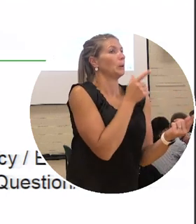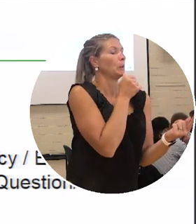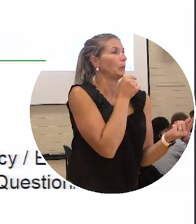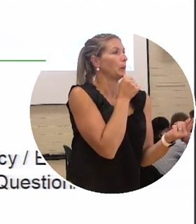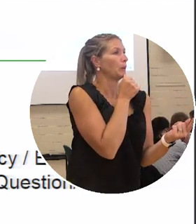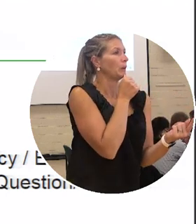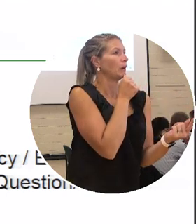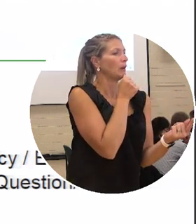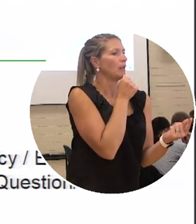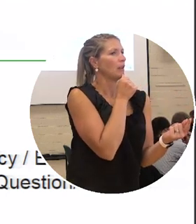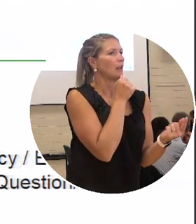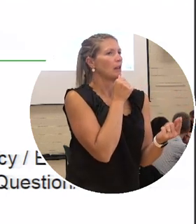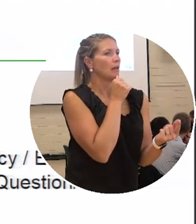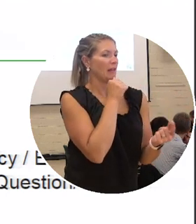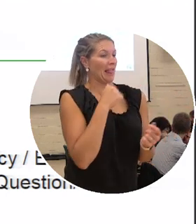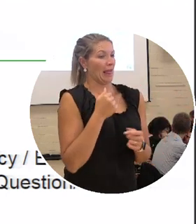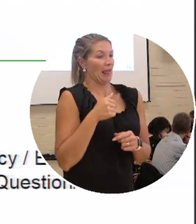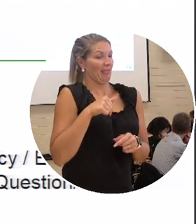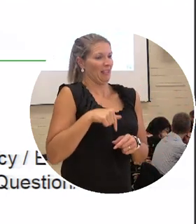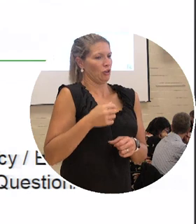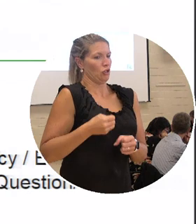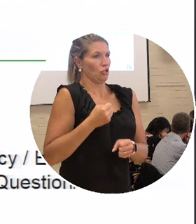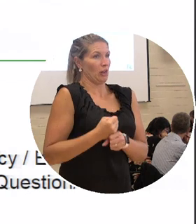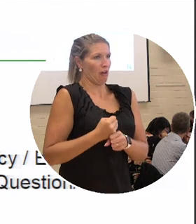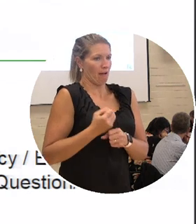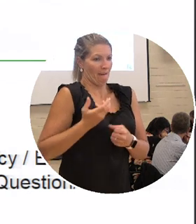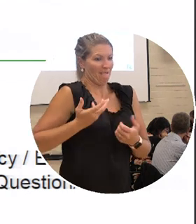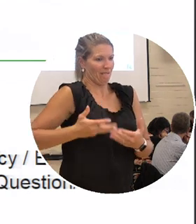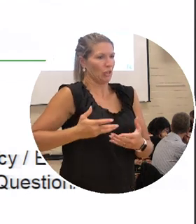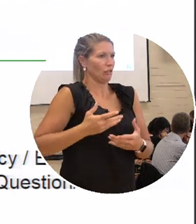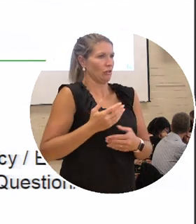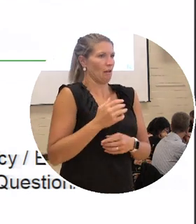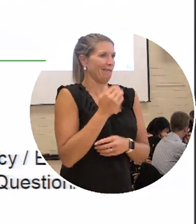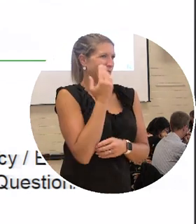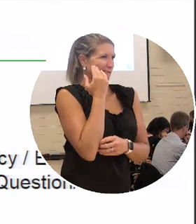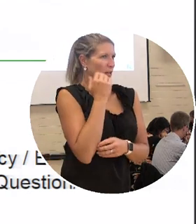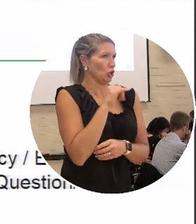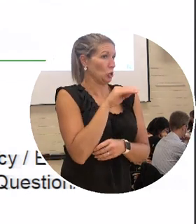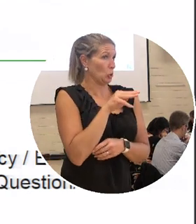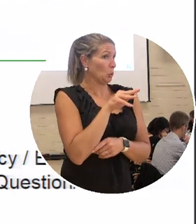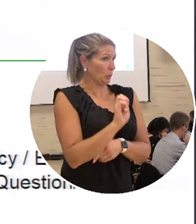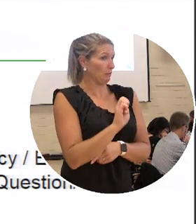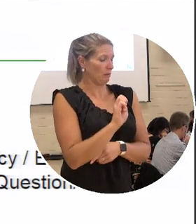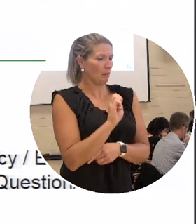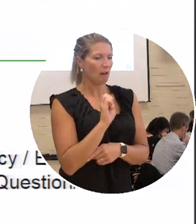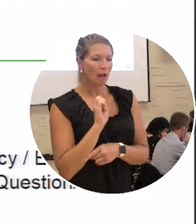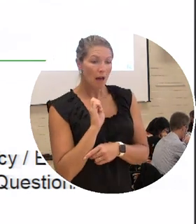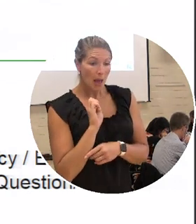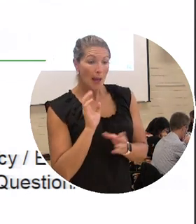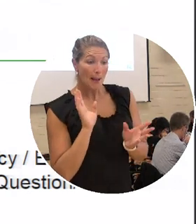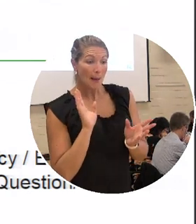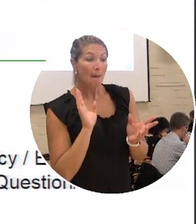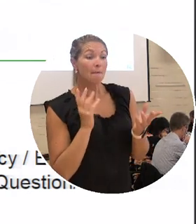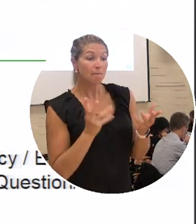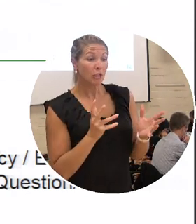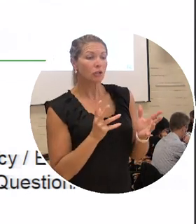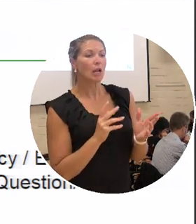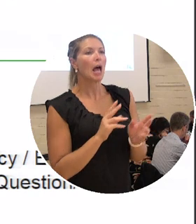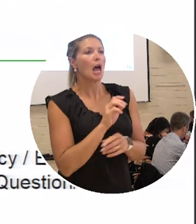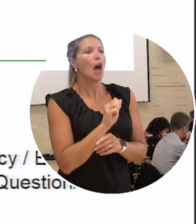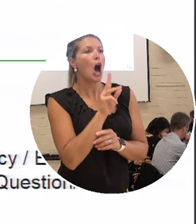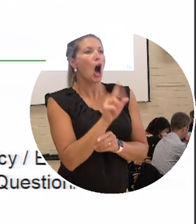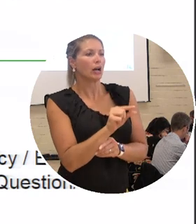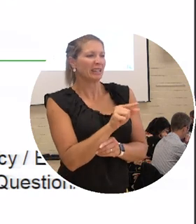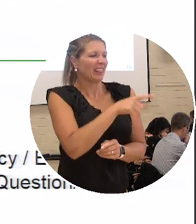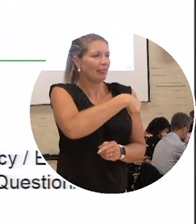the phase one schools at the end of this year, did a session in August to prepare for what's happened this past